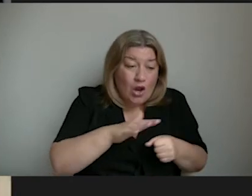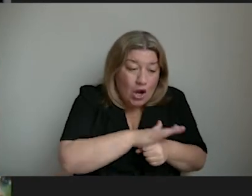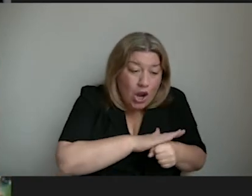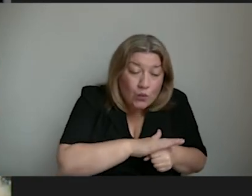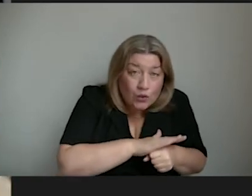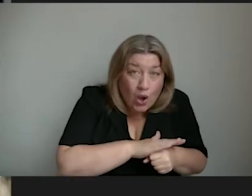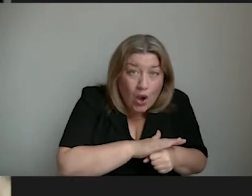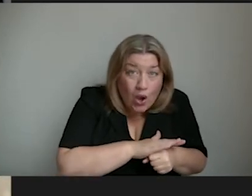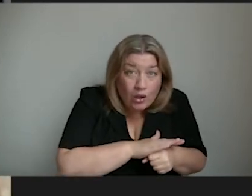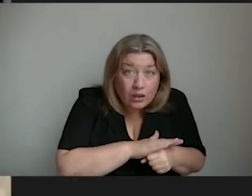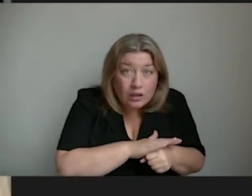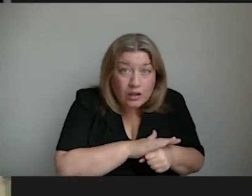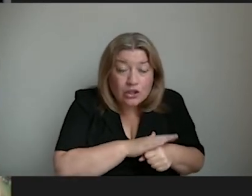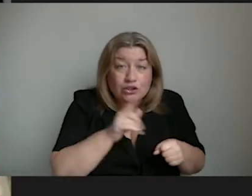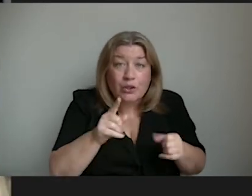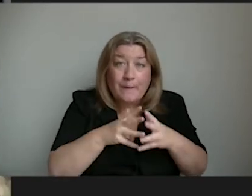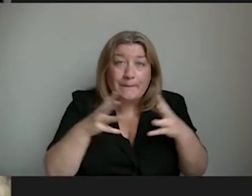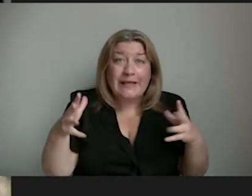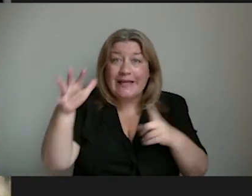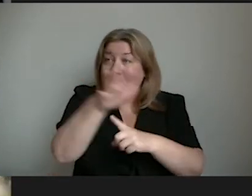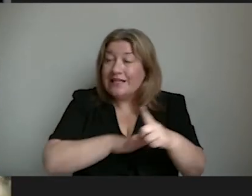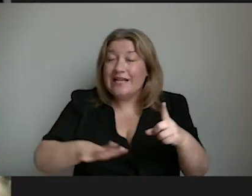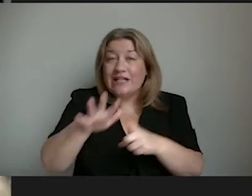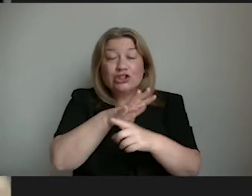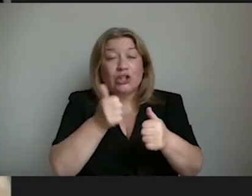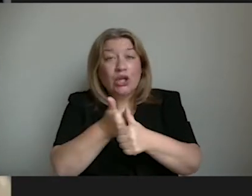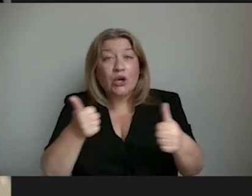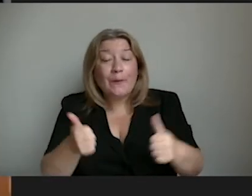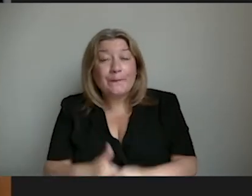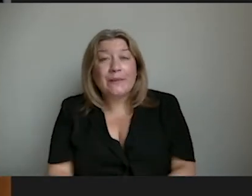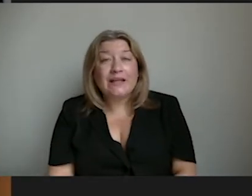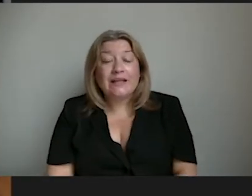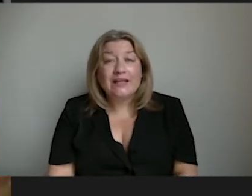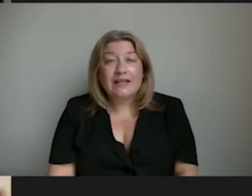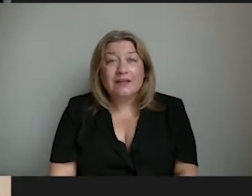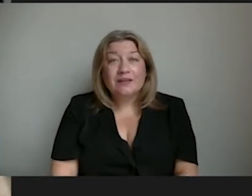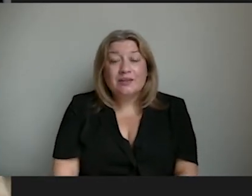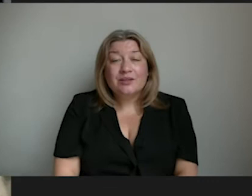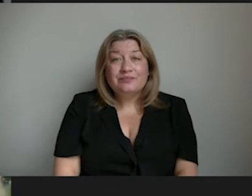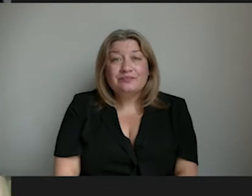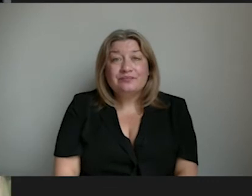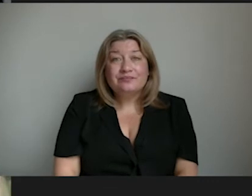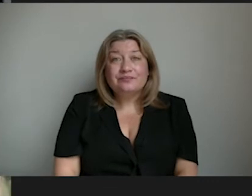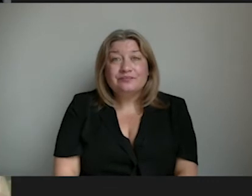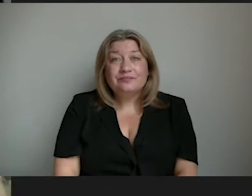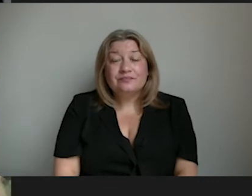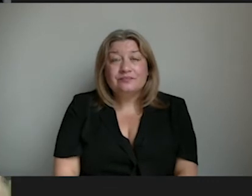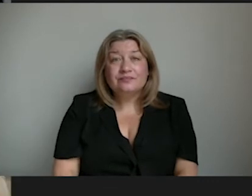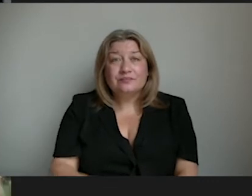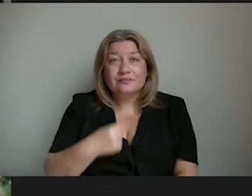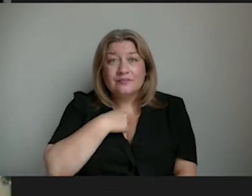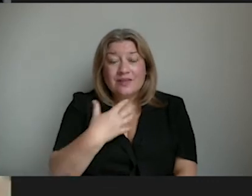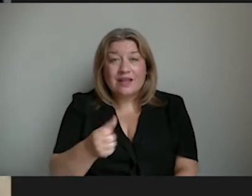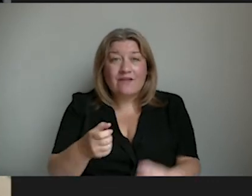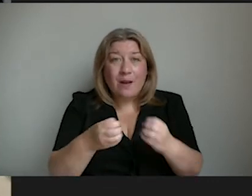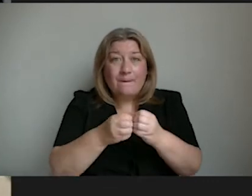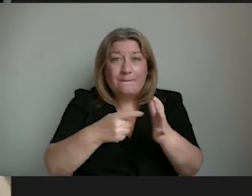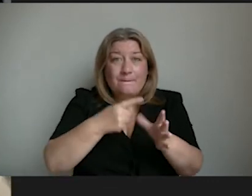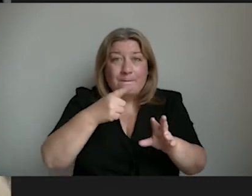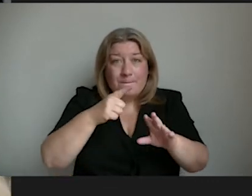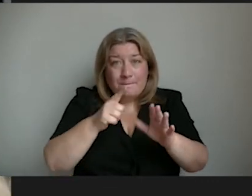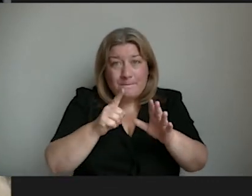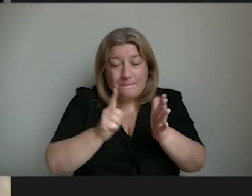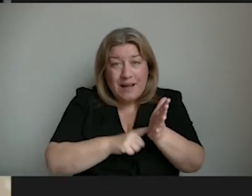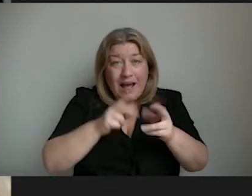your SMEs locally to your big national companies. So obviously, you know, we've